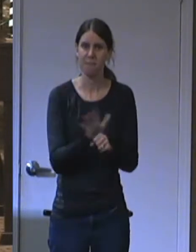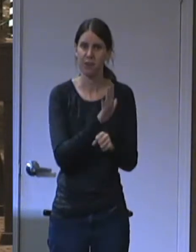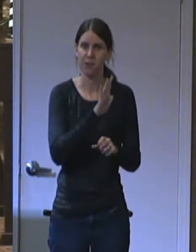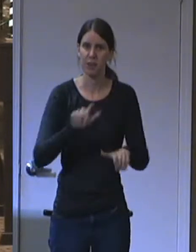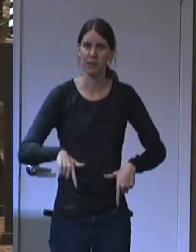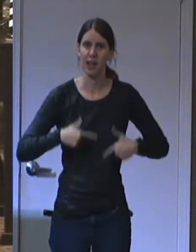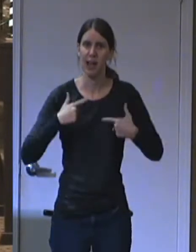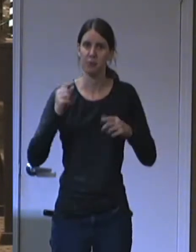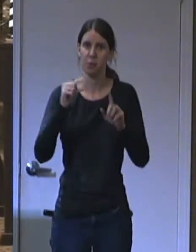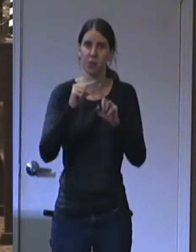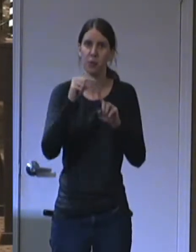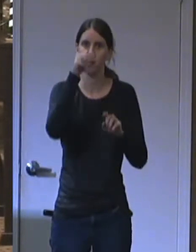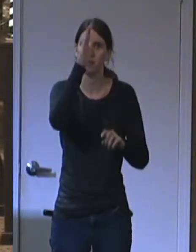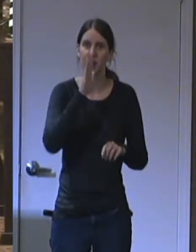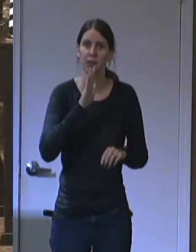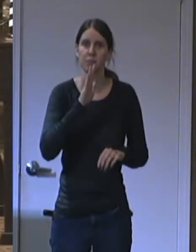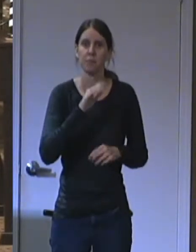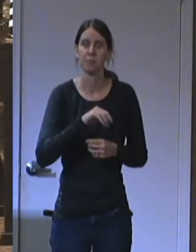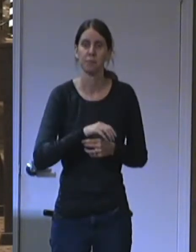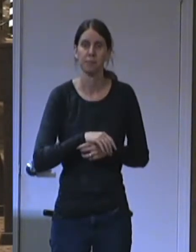lives up with the Word of God.